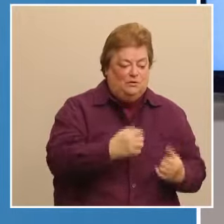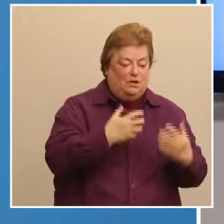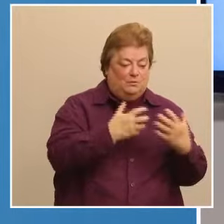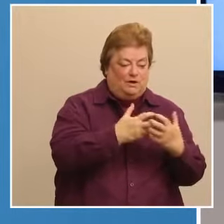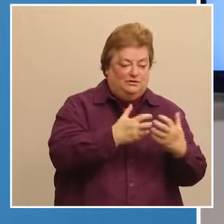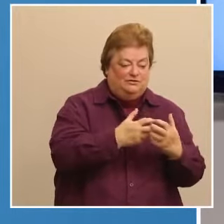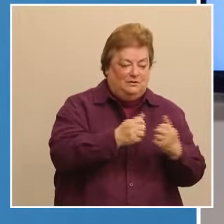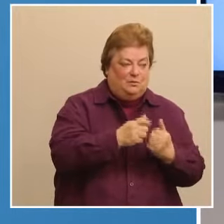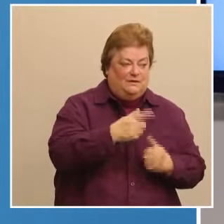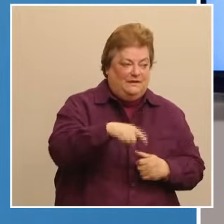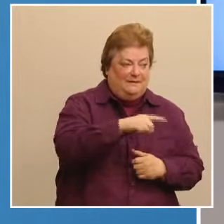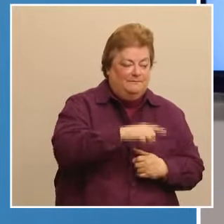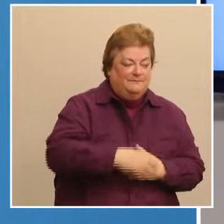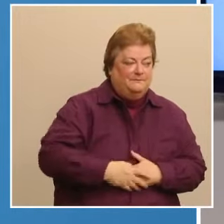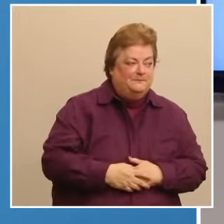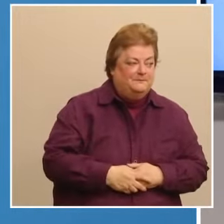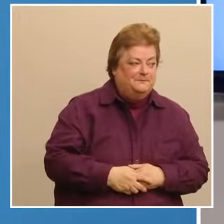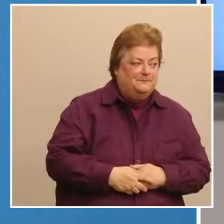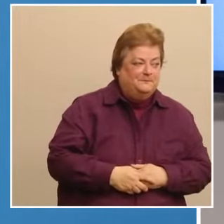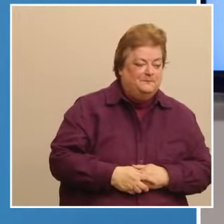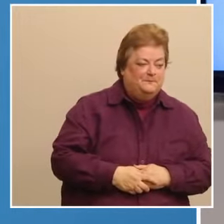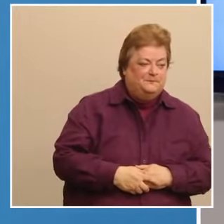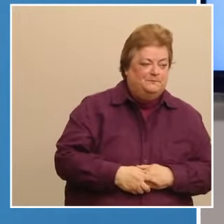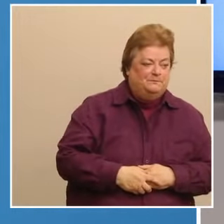with them.